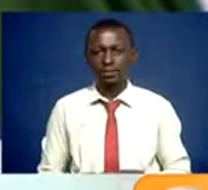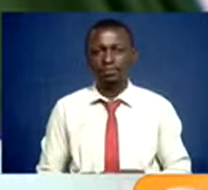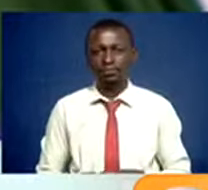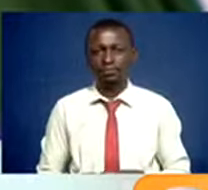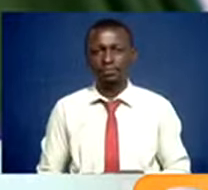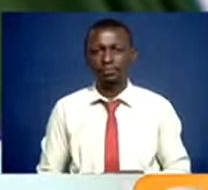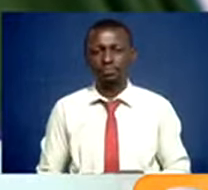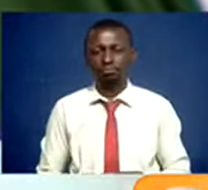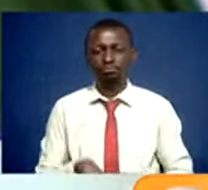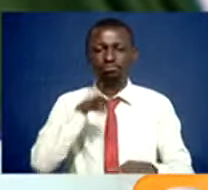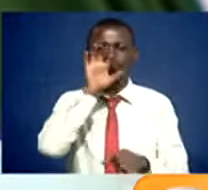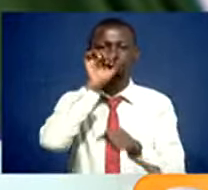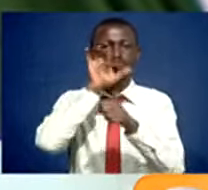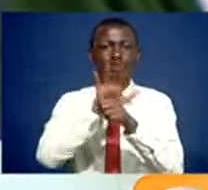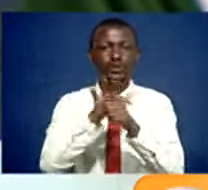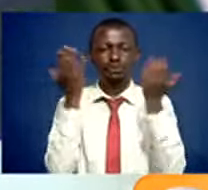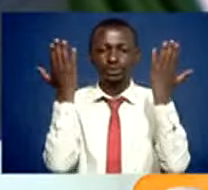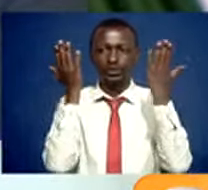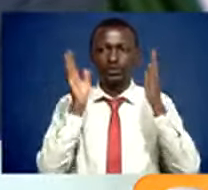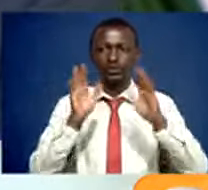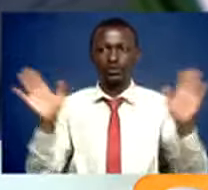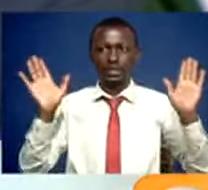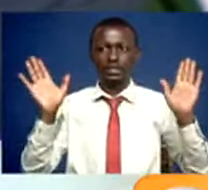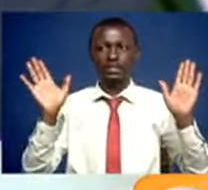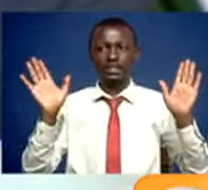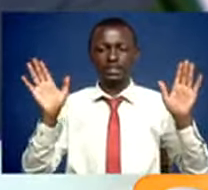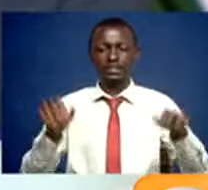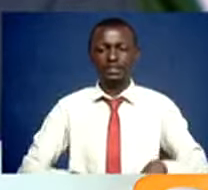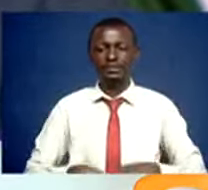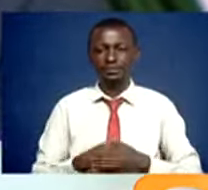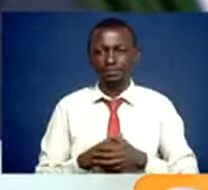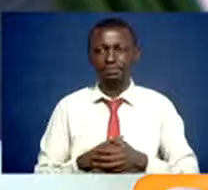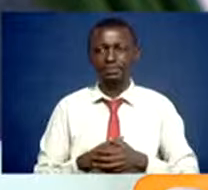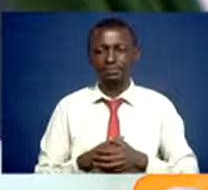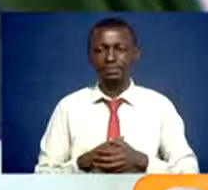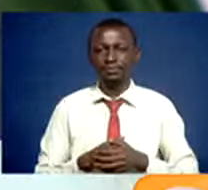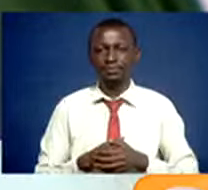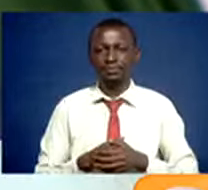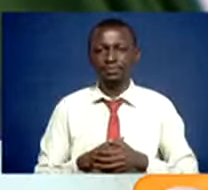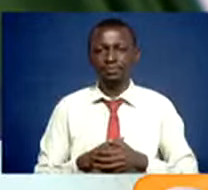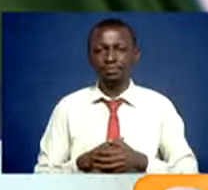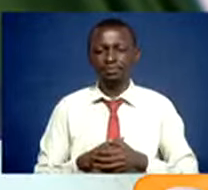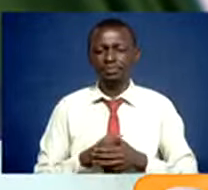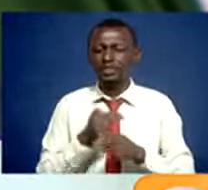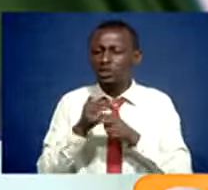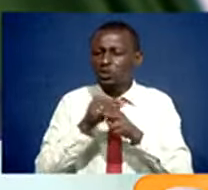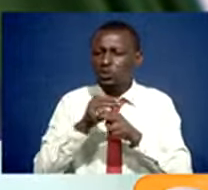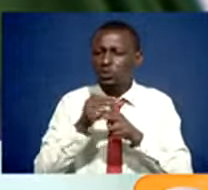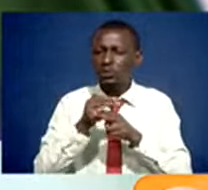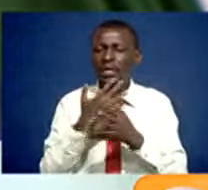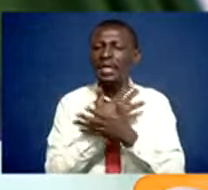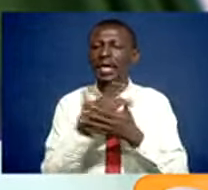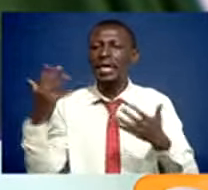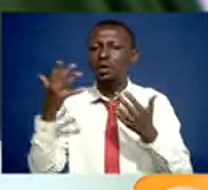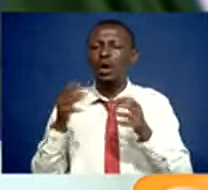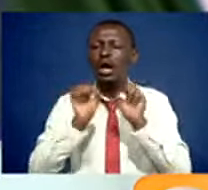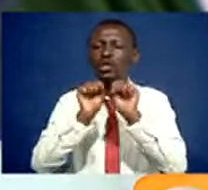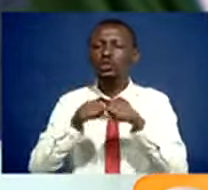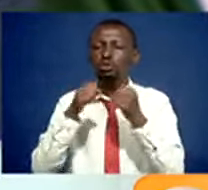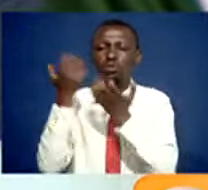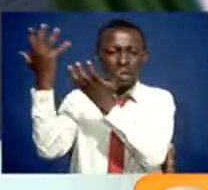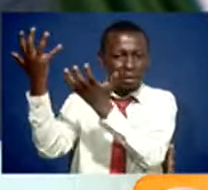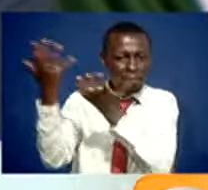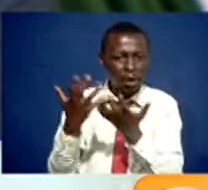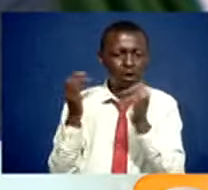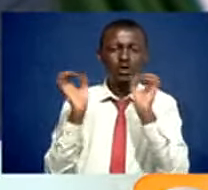I have made this commitment that shortly we will not be importing shoes from anywhere. We will be